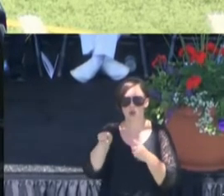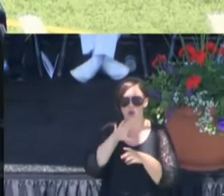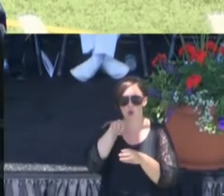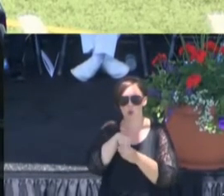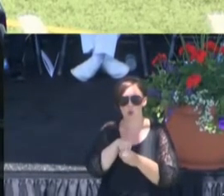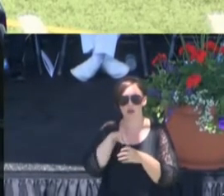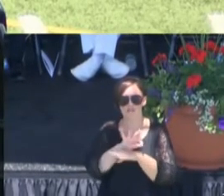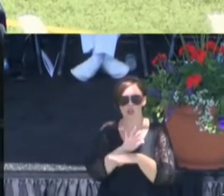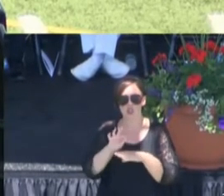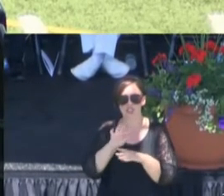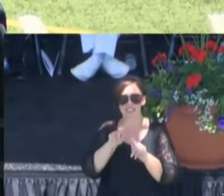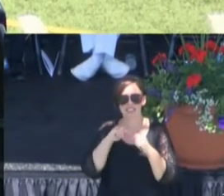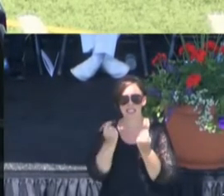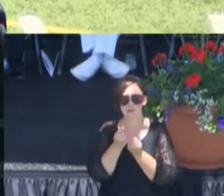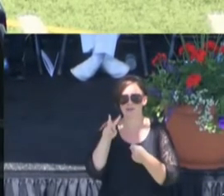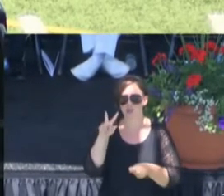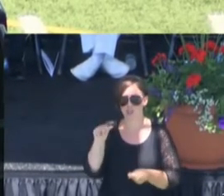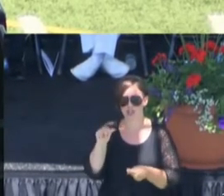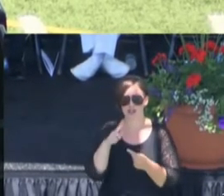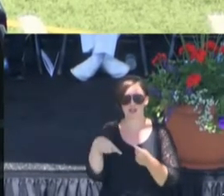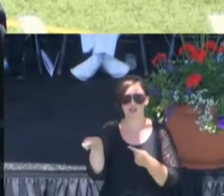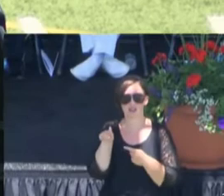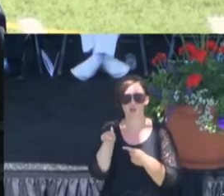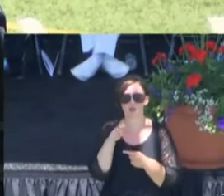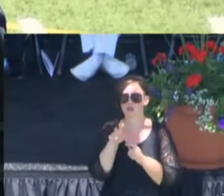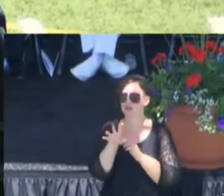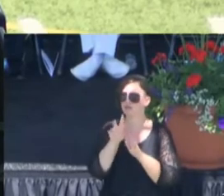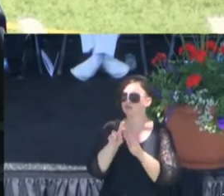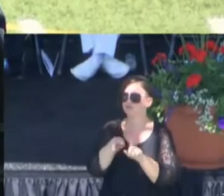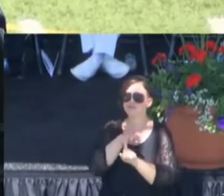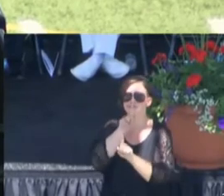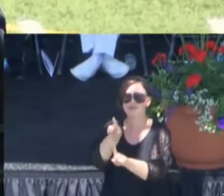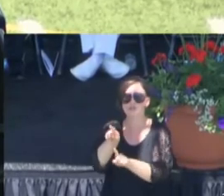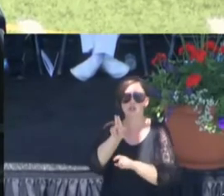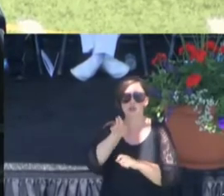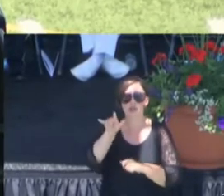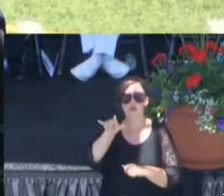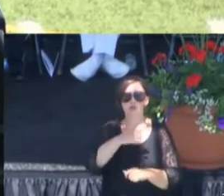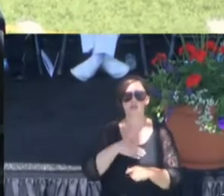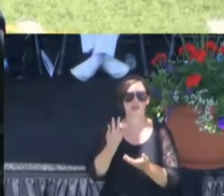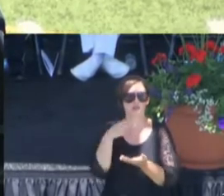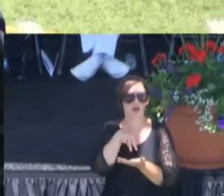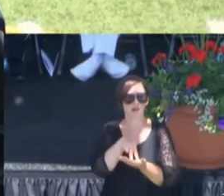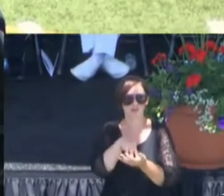Team, Hampton, Virginia. Those seeking a commission in the United States Air Force, please rise.